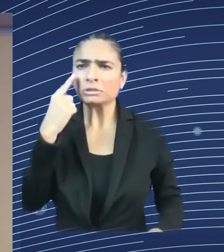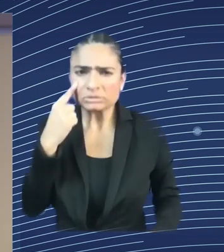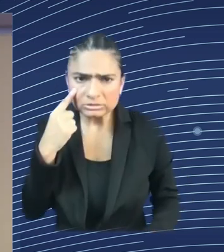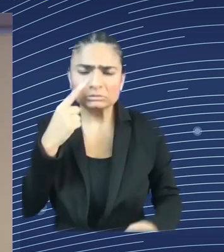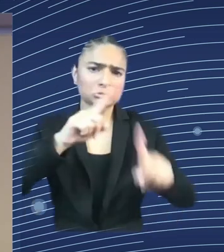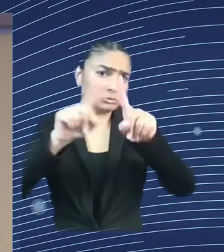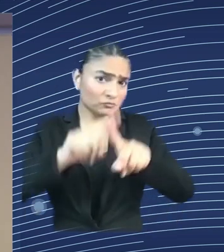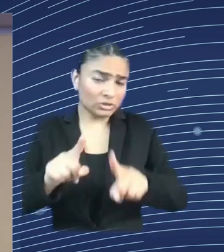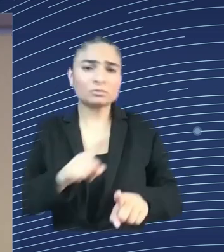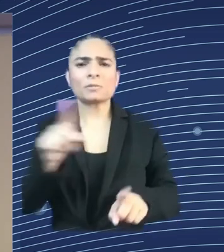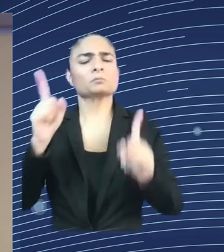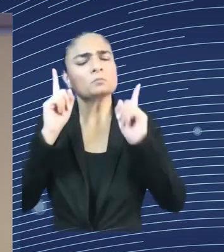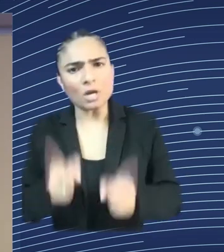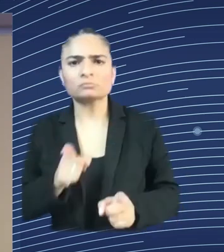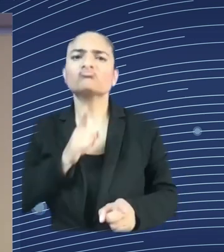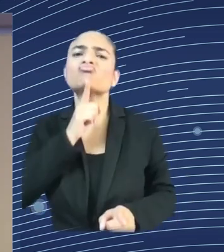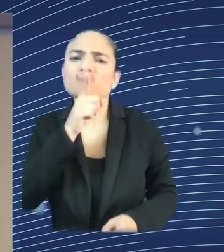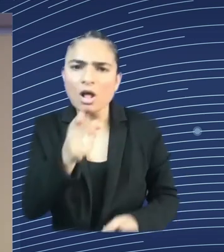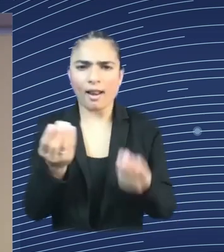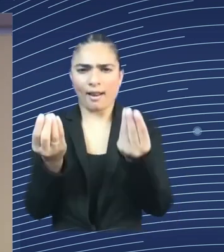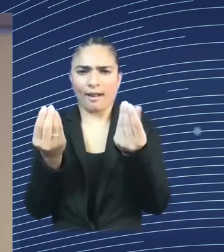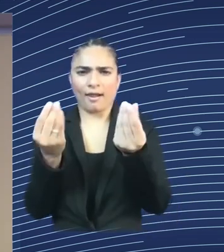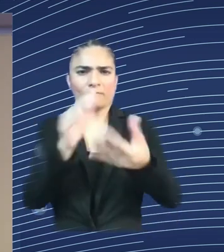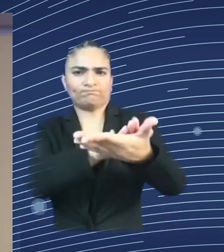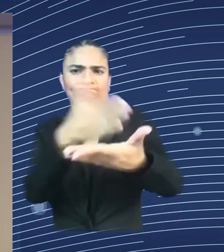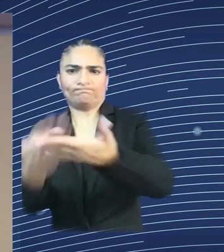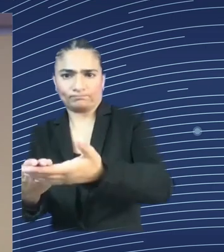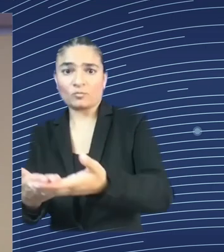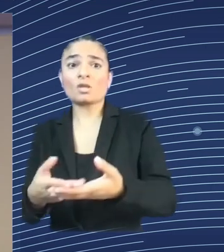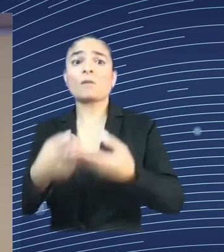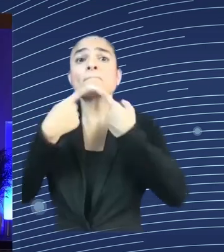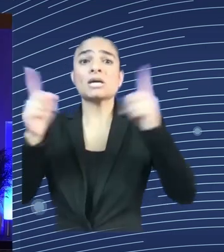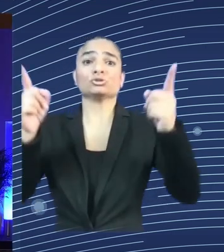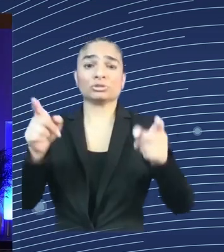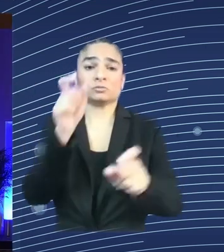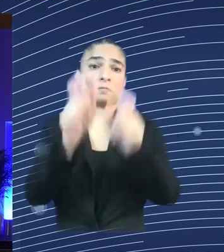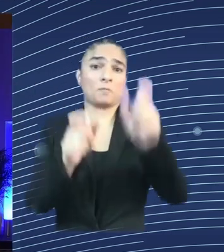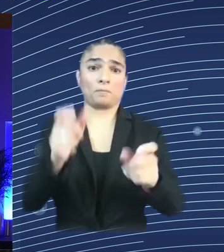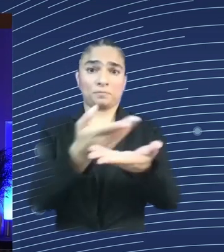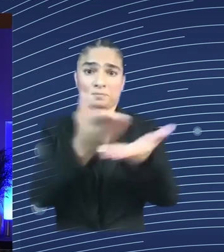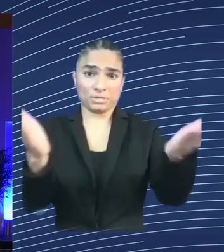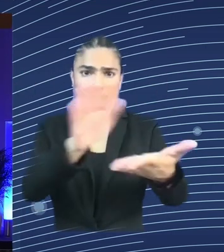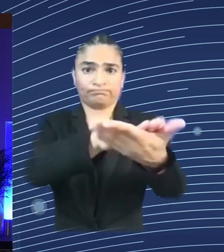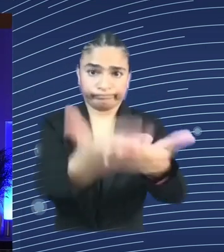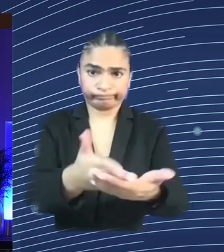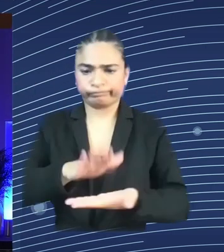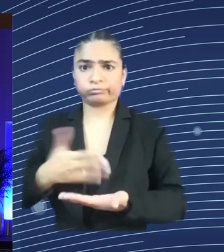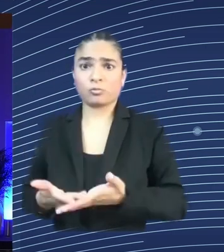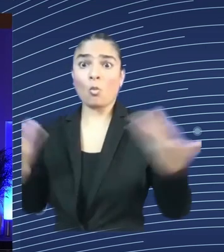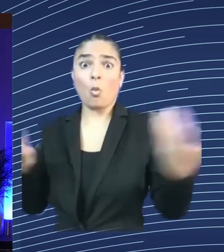not perhaps correct data or information. Excellent. Going back to the room. Is there more in the room?